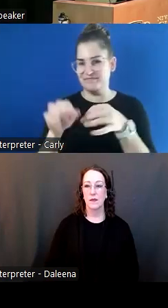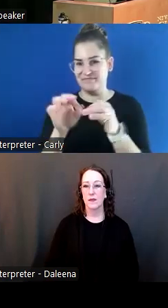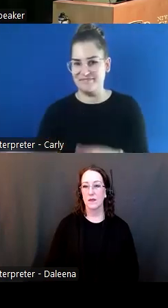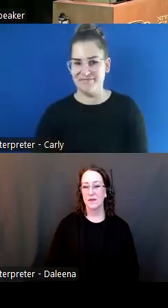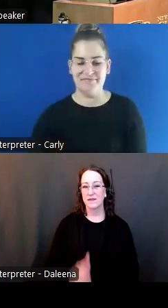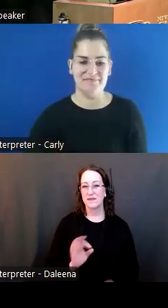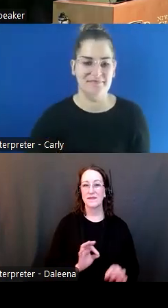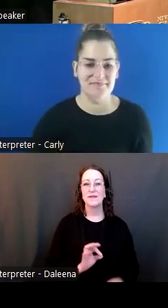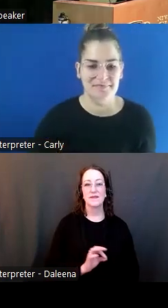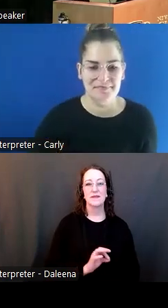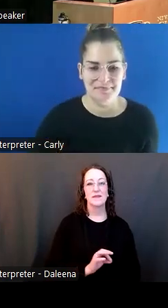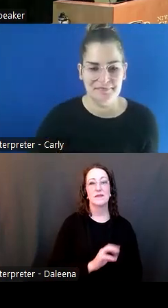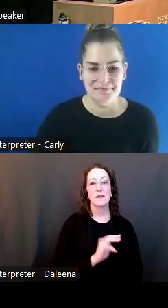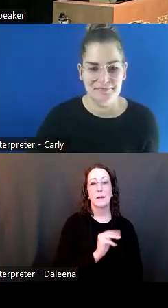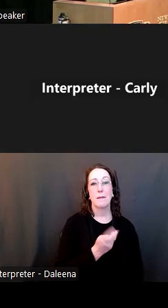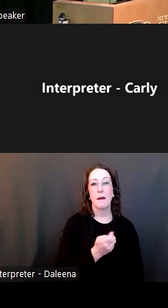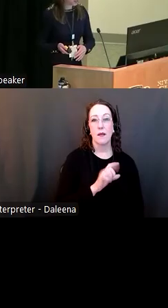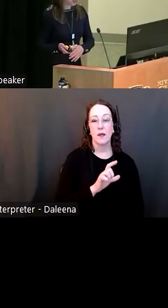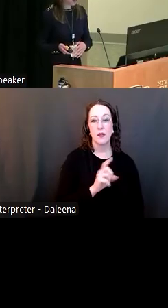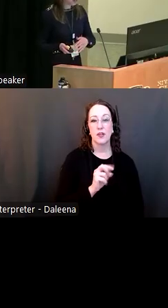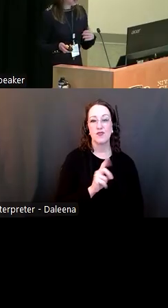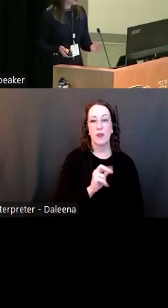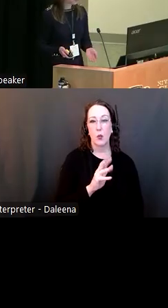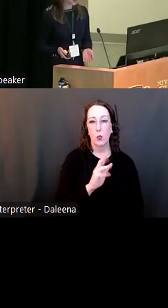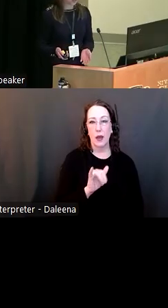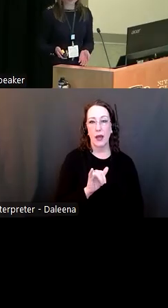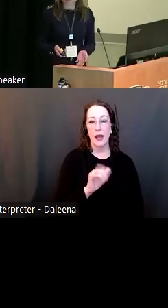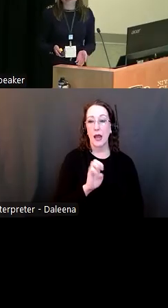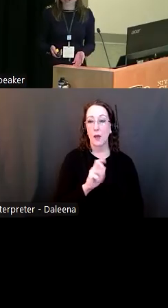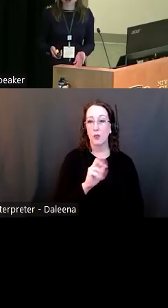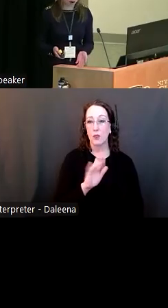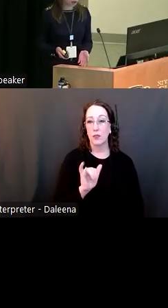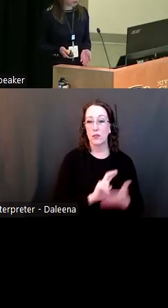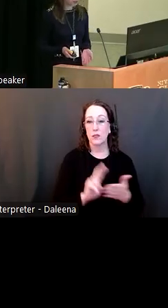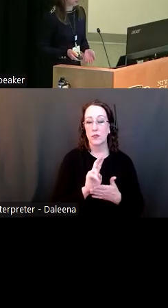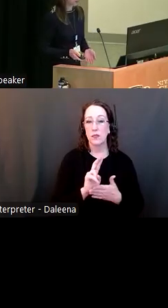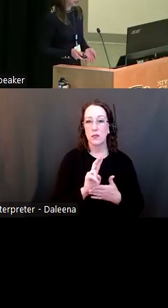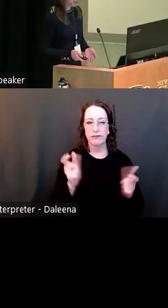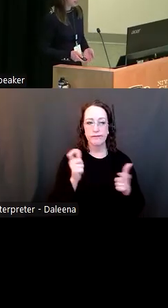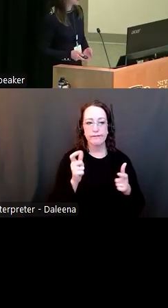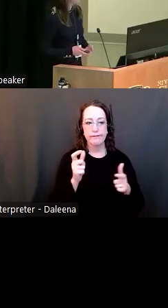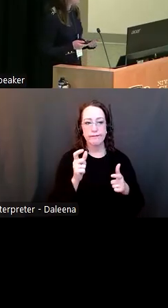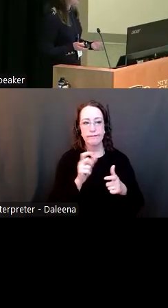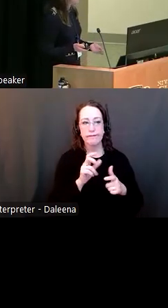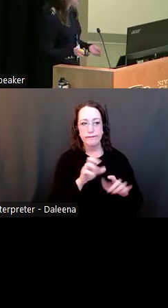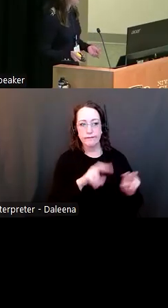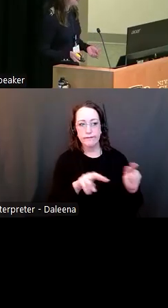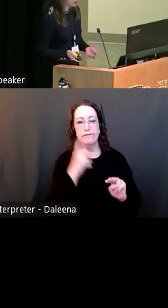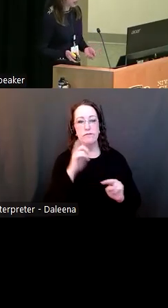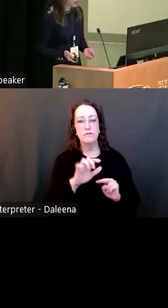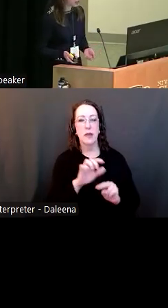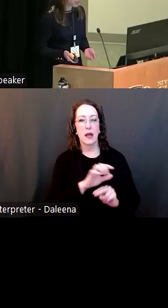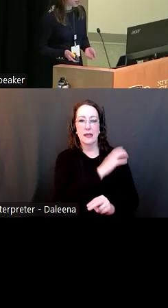Michael Treadway from Emory University developed a human version of this preclinical model. His computer-based